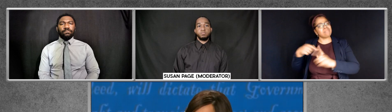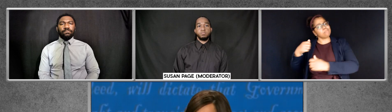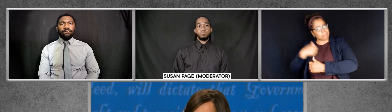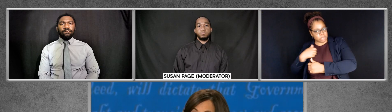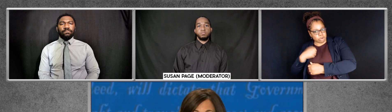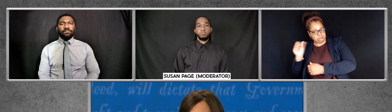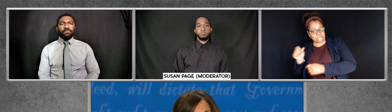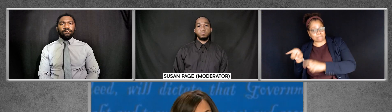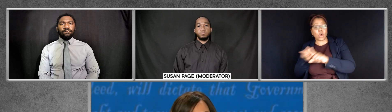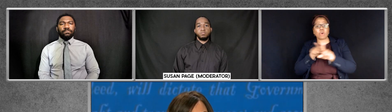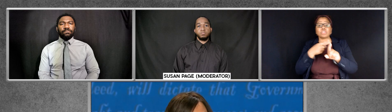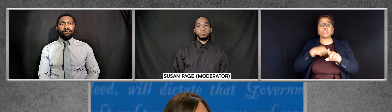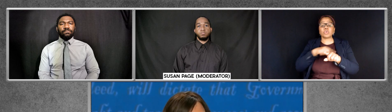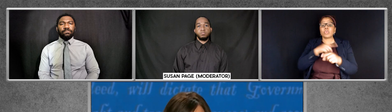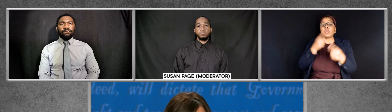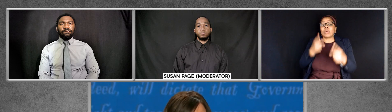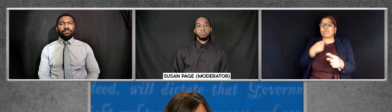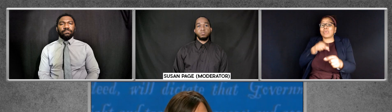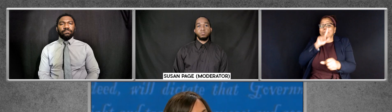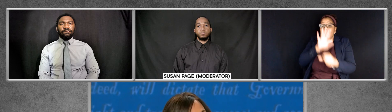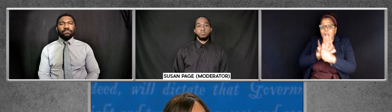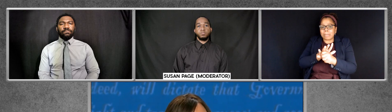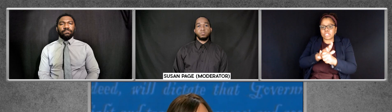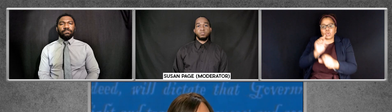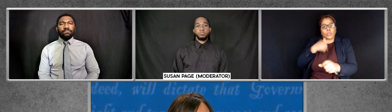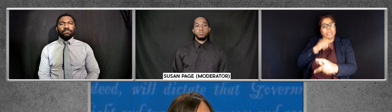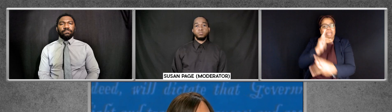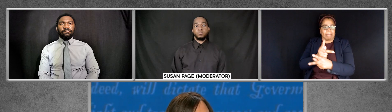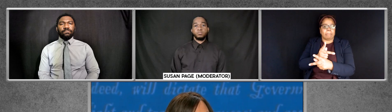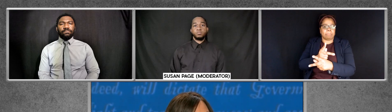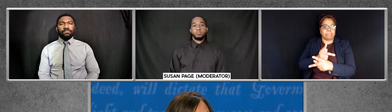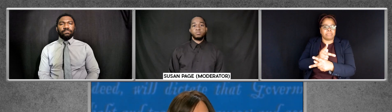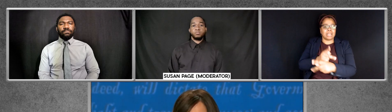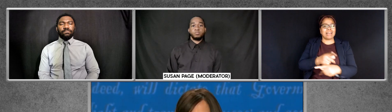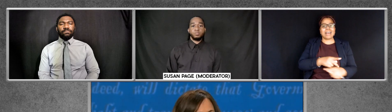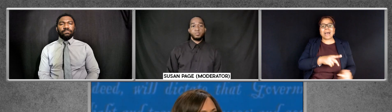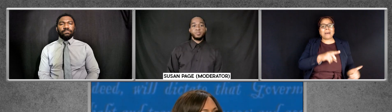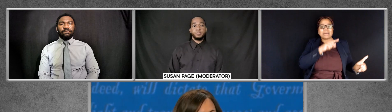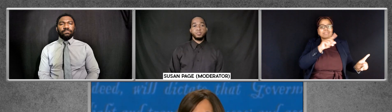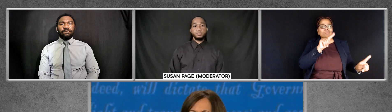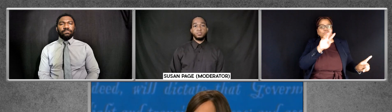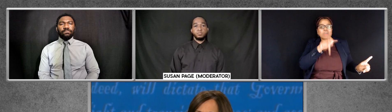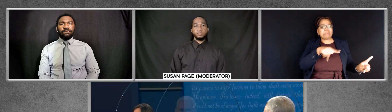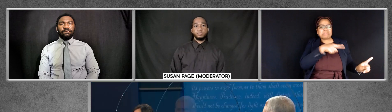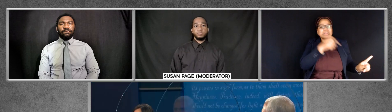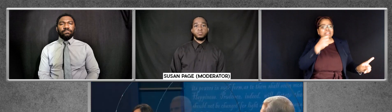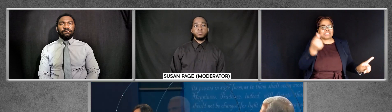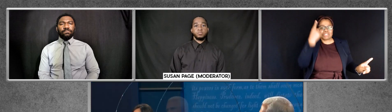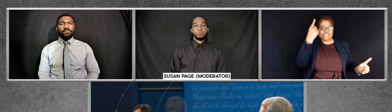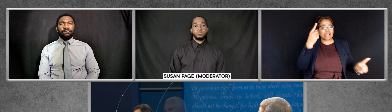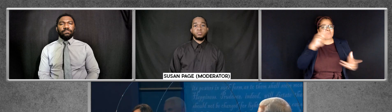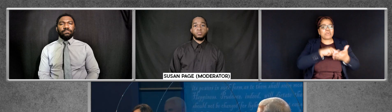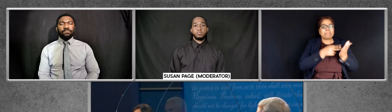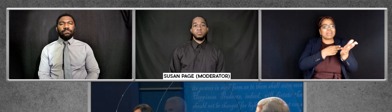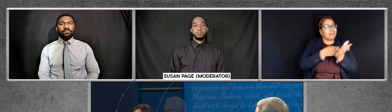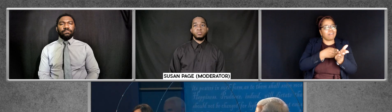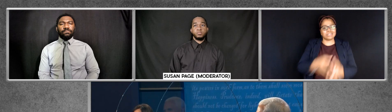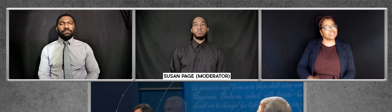keep our word. But Donald Trump doesn't understand that because he doesn't understand what it means to be honest. Thank